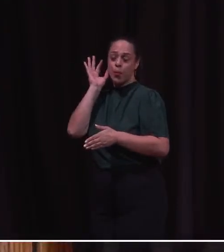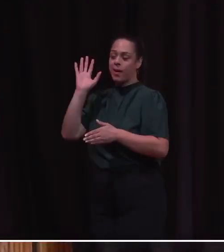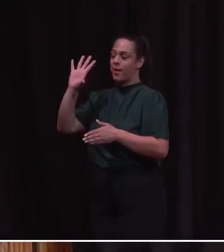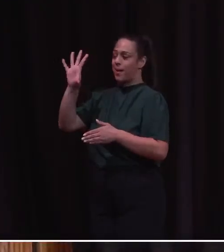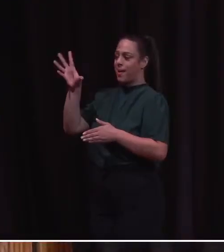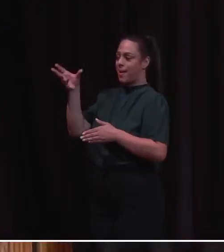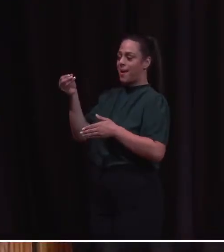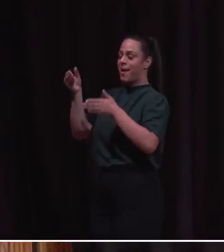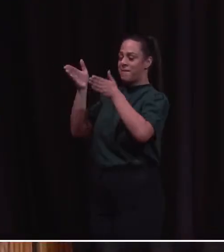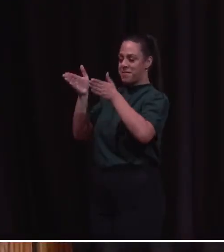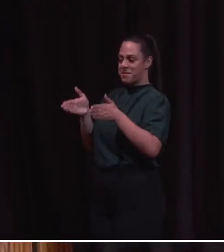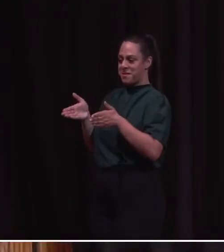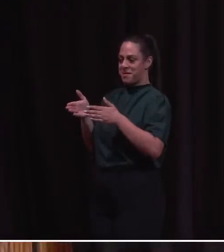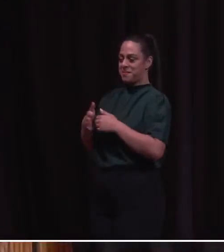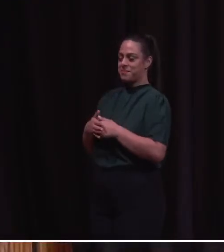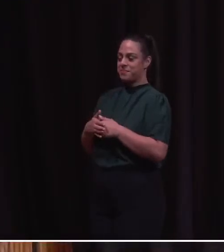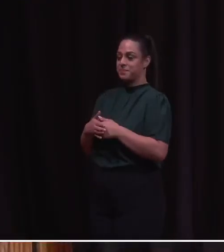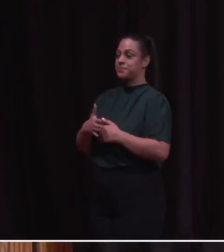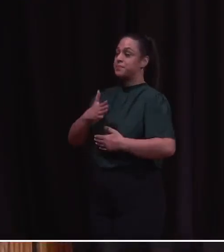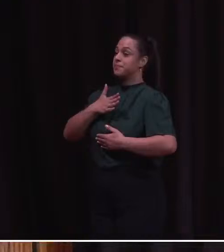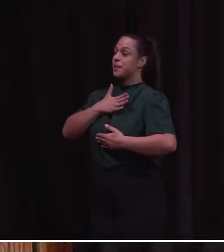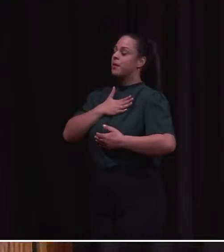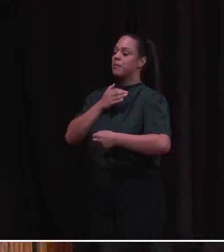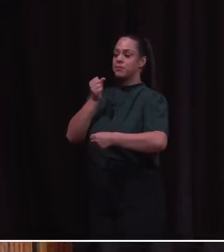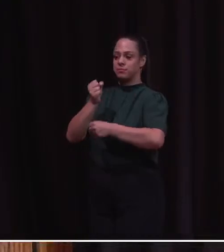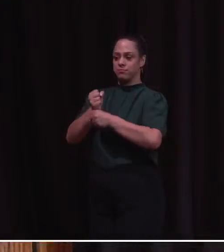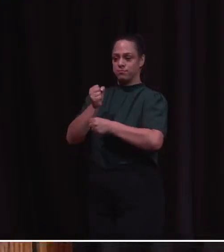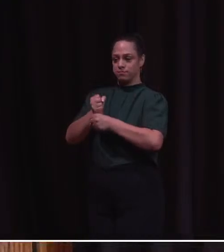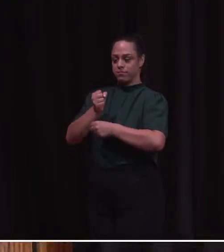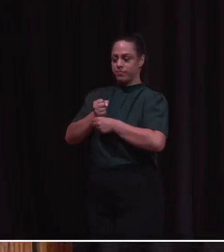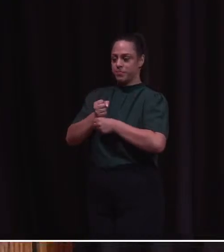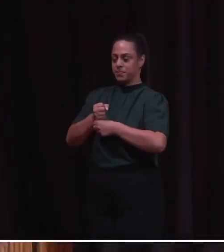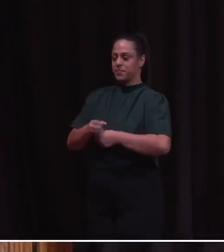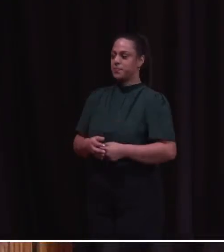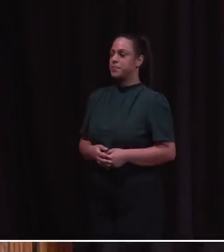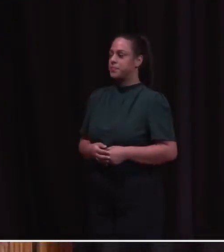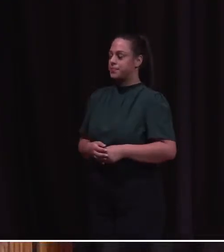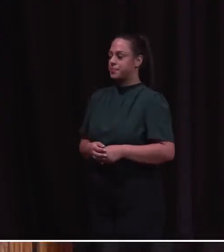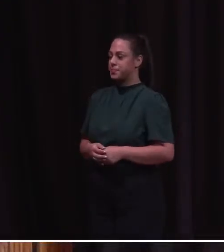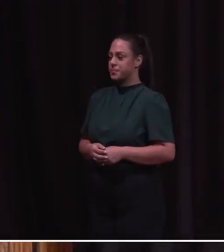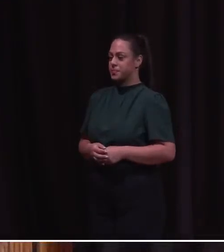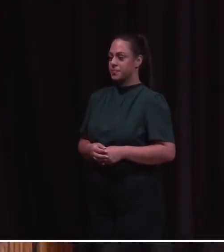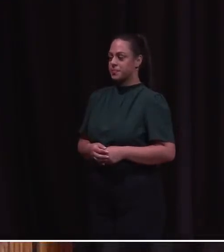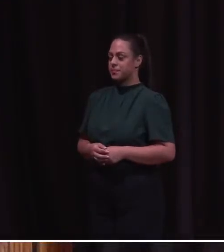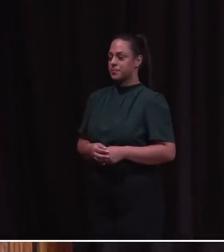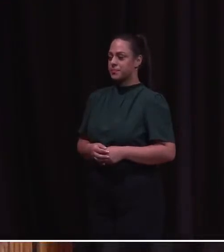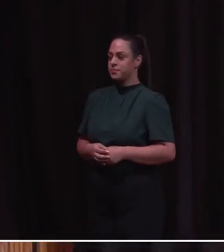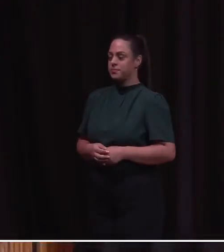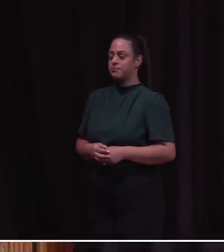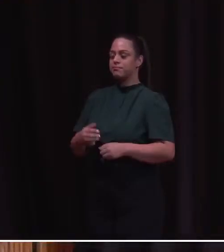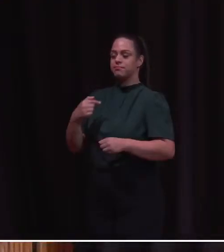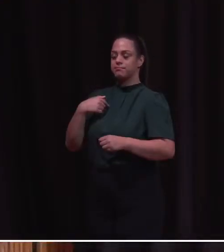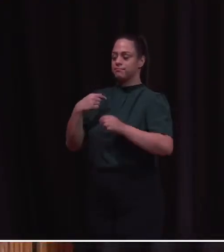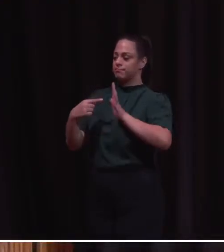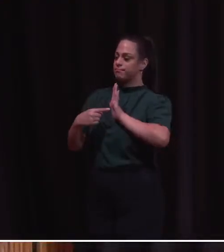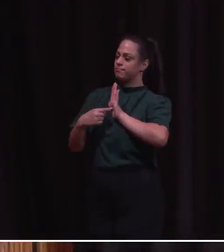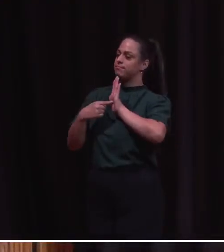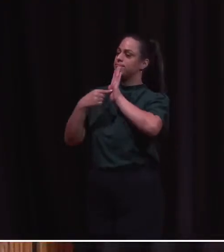and my work is located in the history and experiences of Africa.